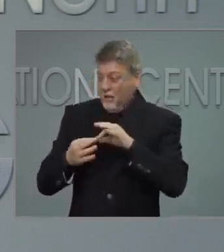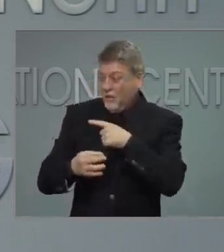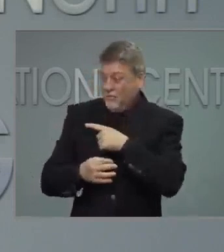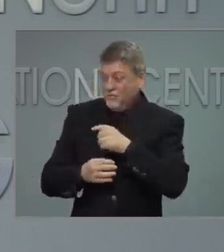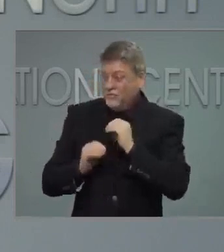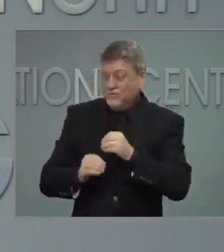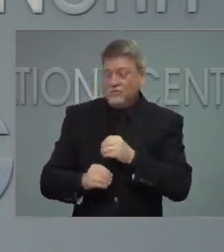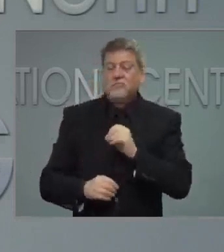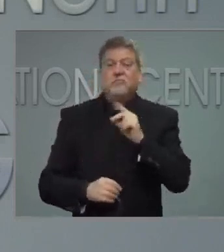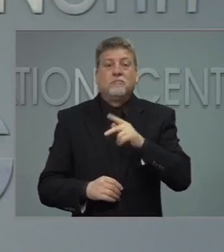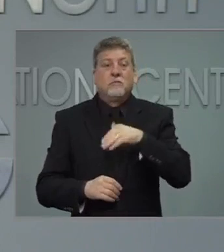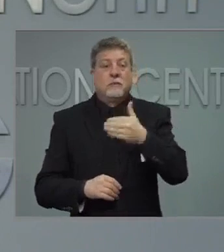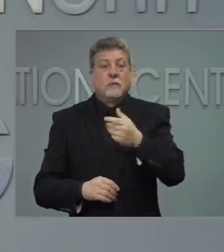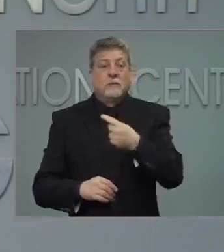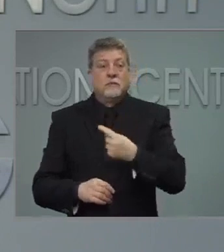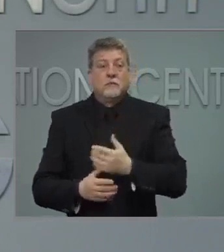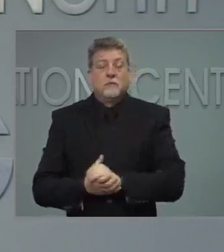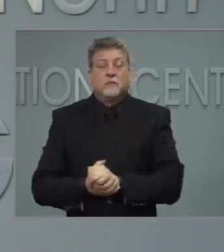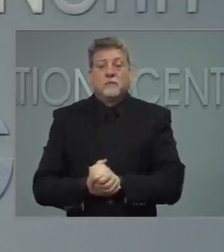Okay. Next question, please.